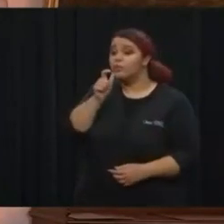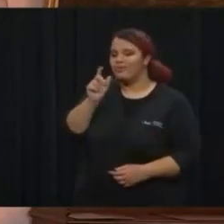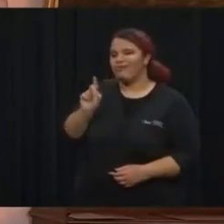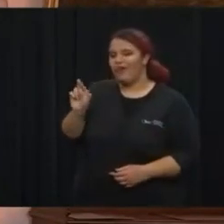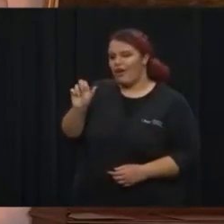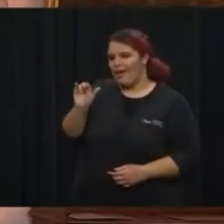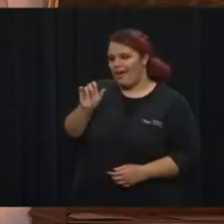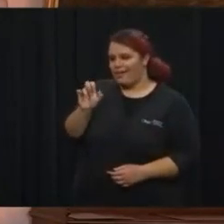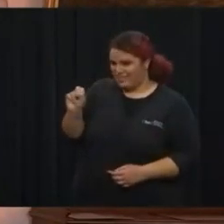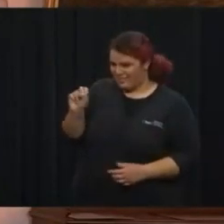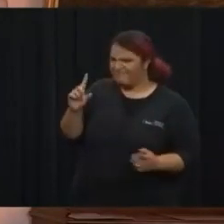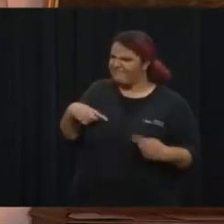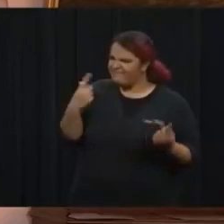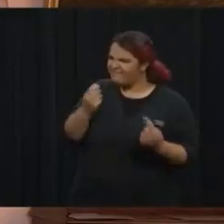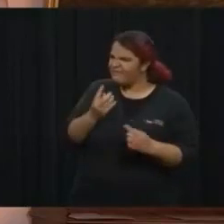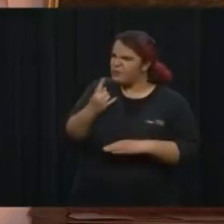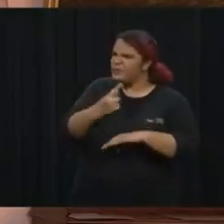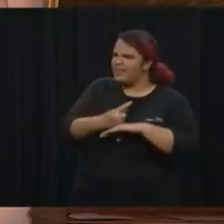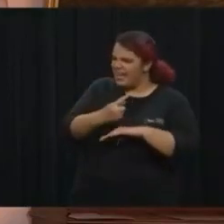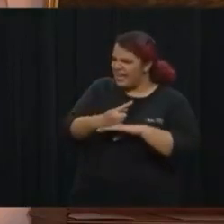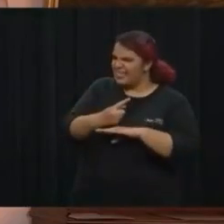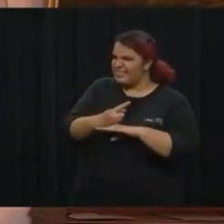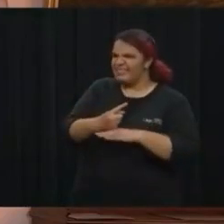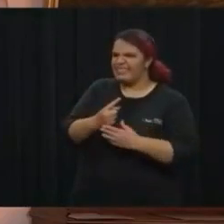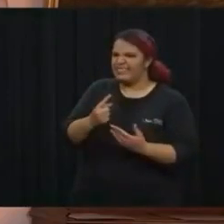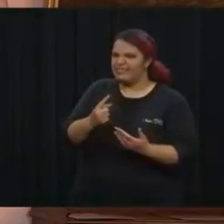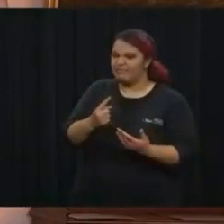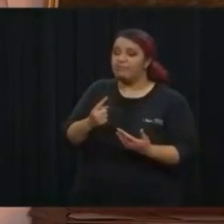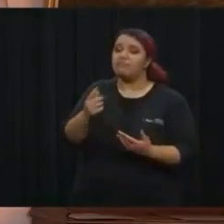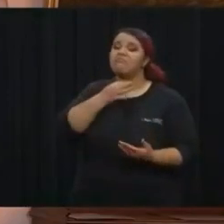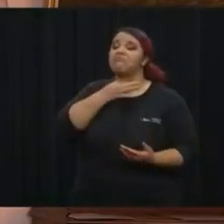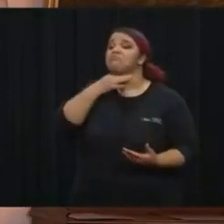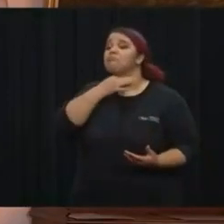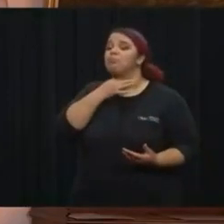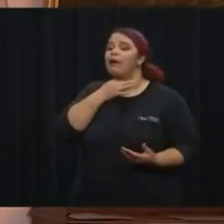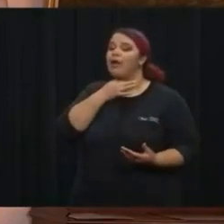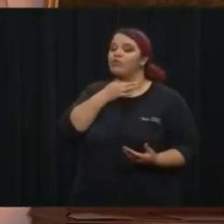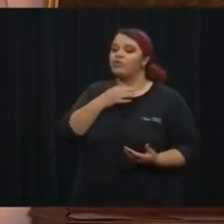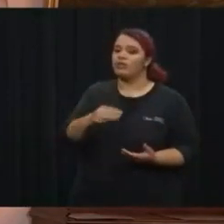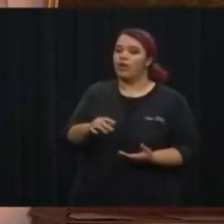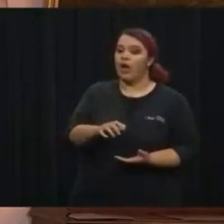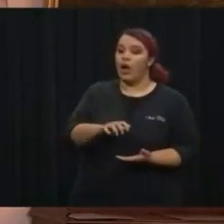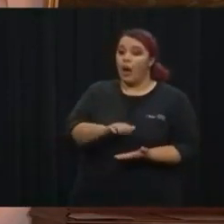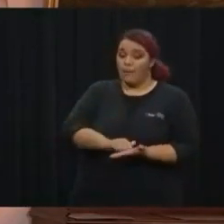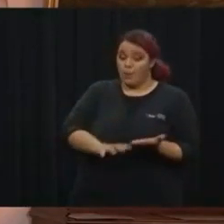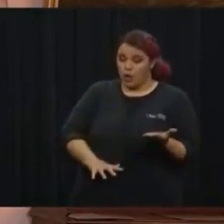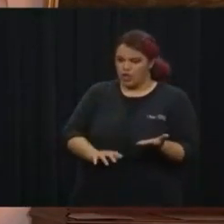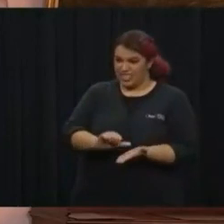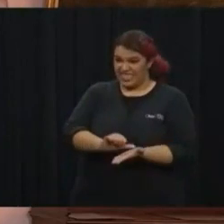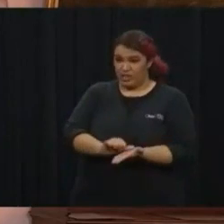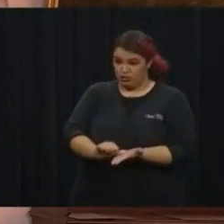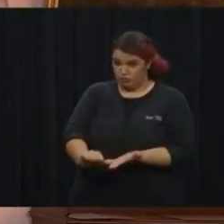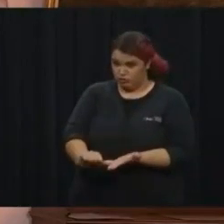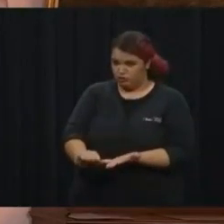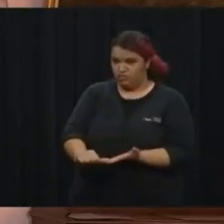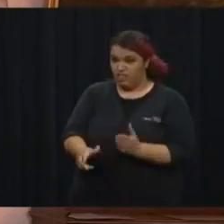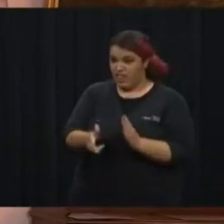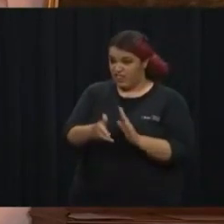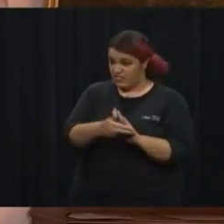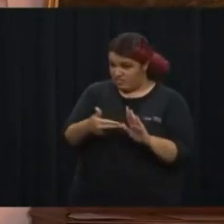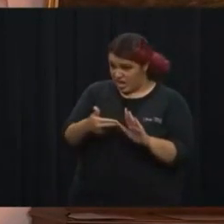will be using, you know, enhanced sort of the tent capacity that you've been seeing on television. Some of them will be using perhaps